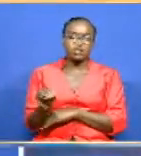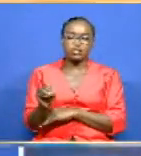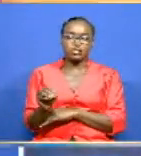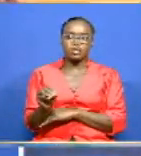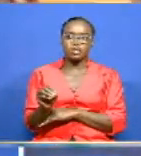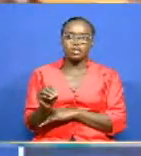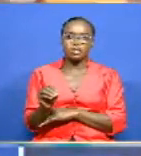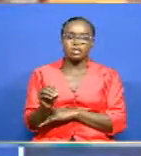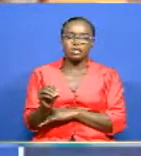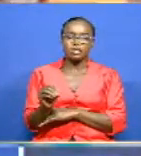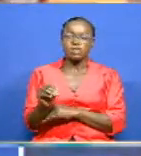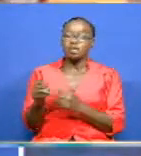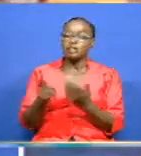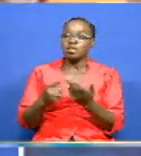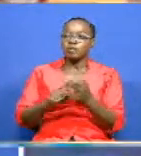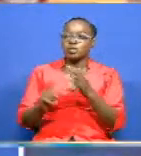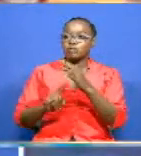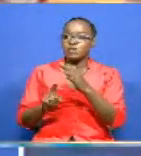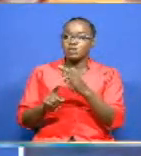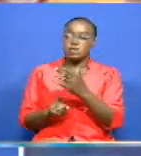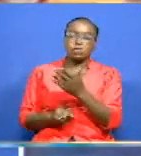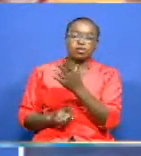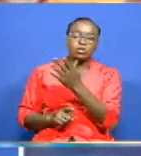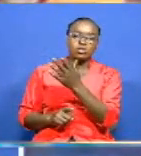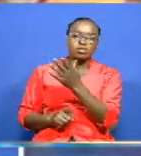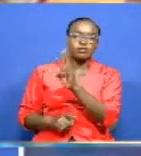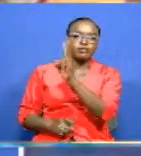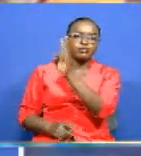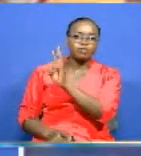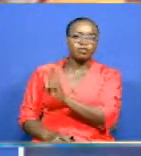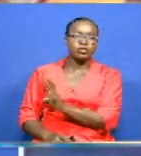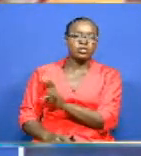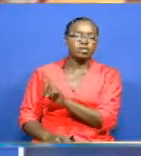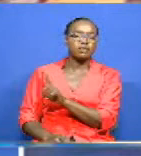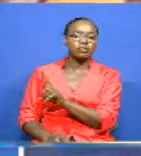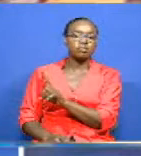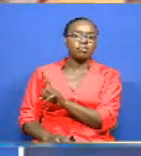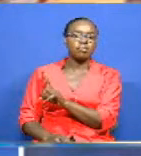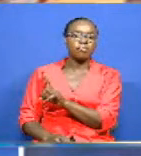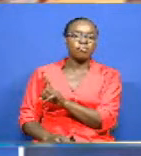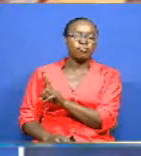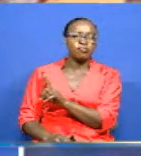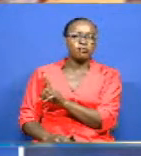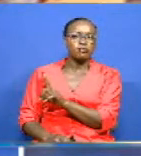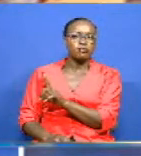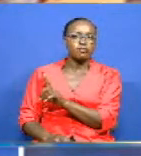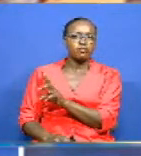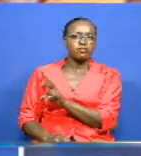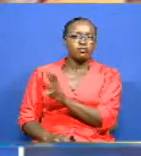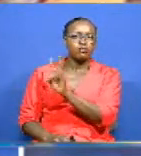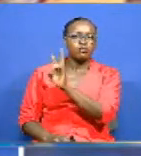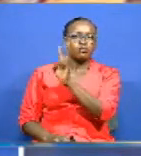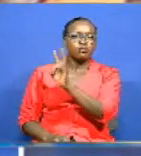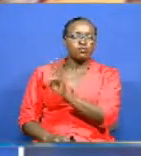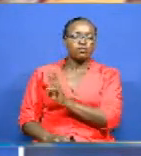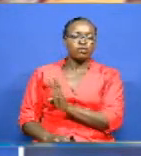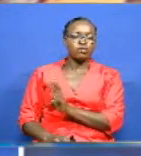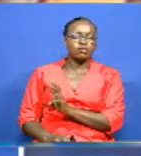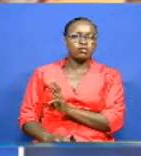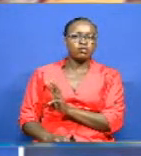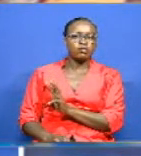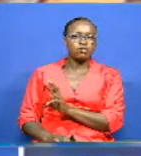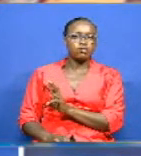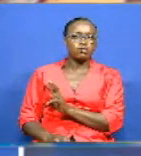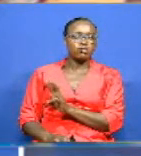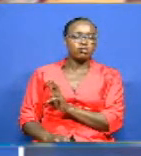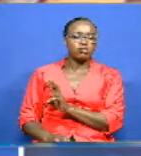The latest figures by the ministry pointed at 2.9% positivity rate. The total case burden now nearing the 100,000